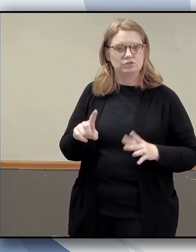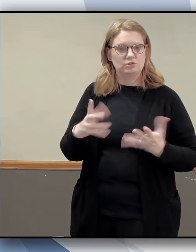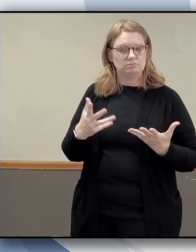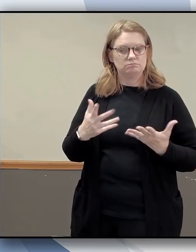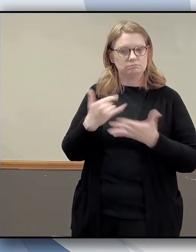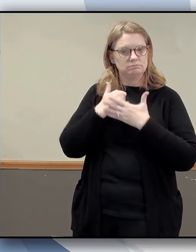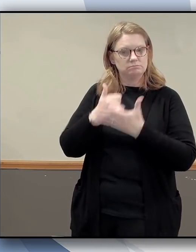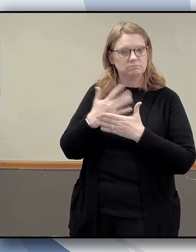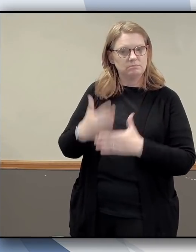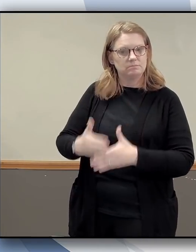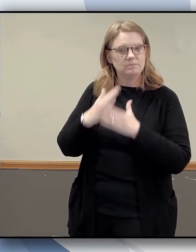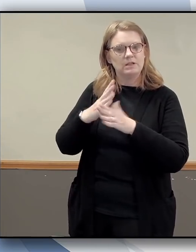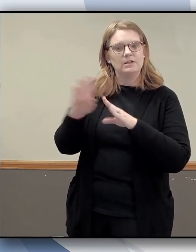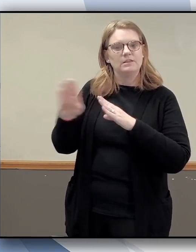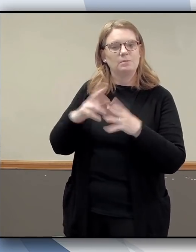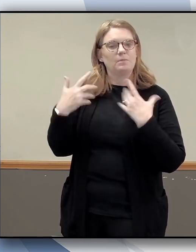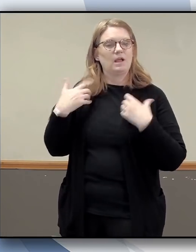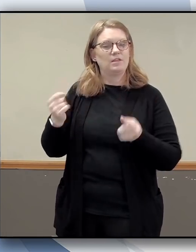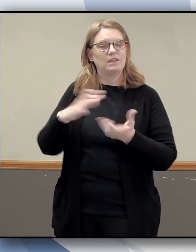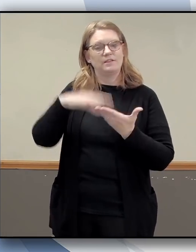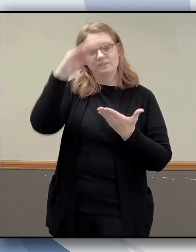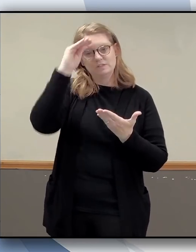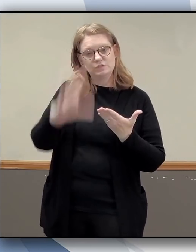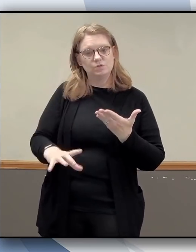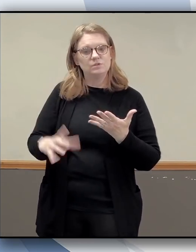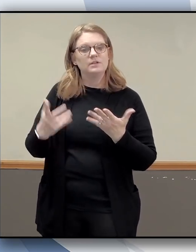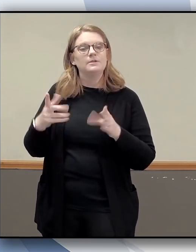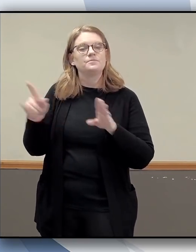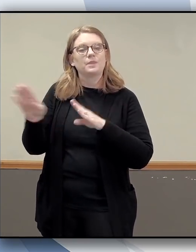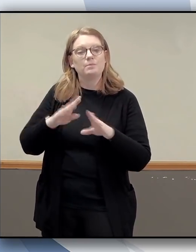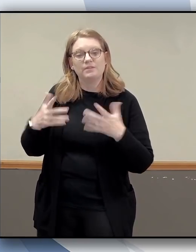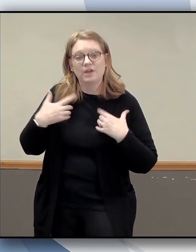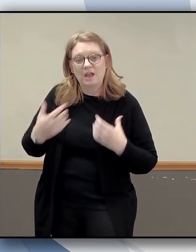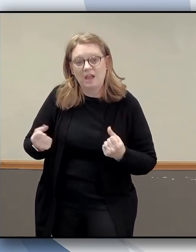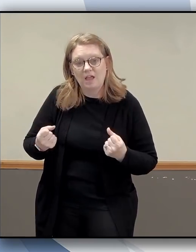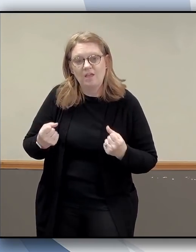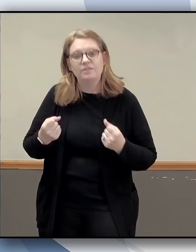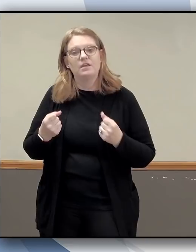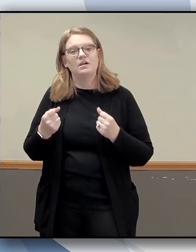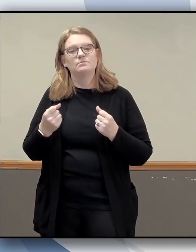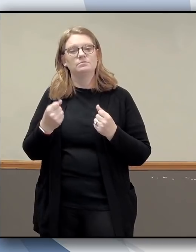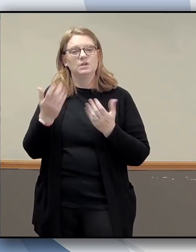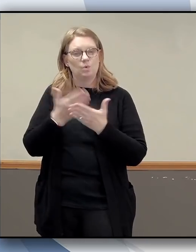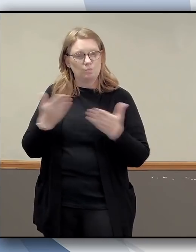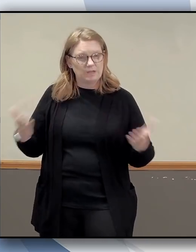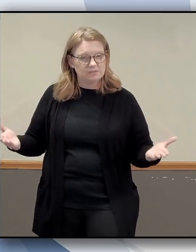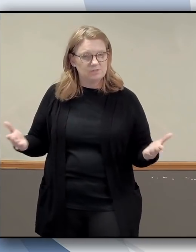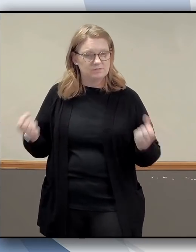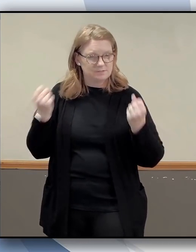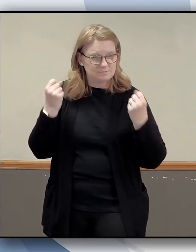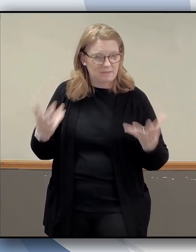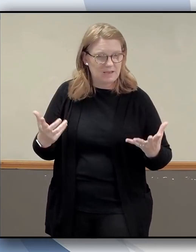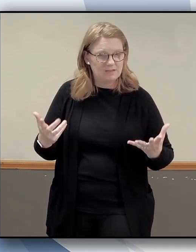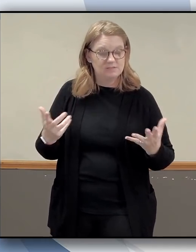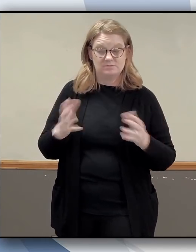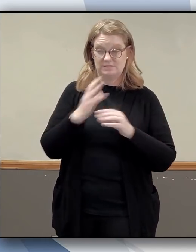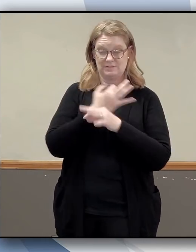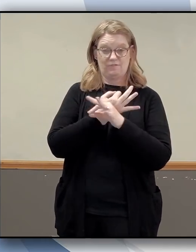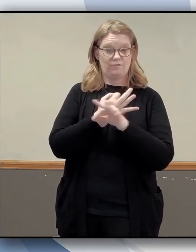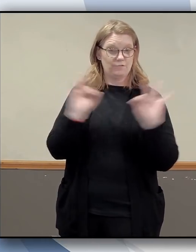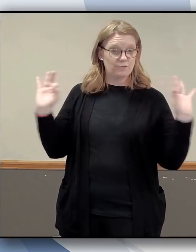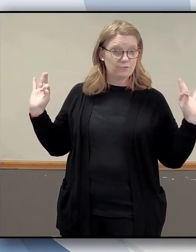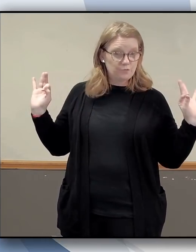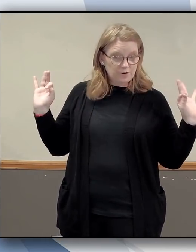help protect the behavioral health of our students. The behavioral health also offers many resources at no cost to schools and community